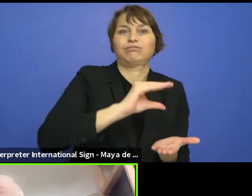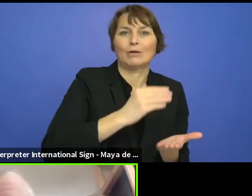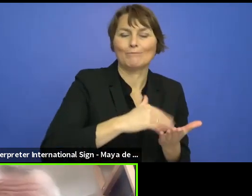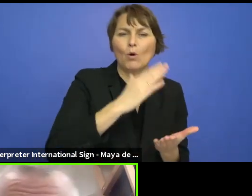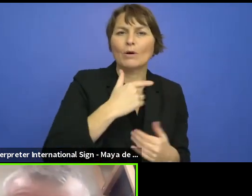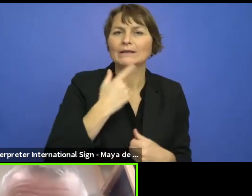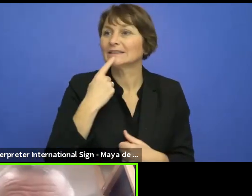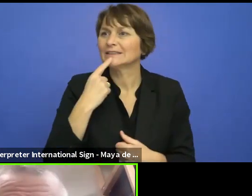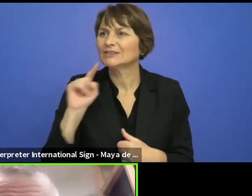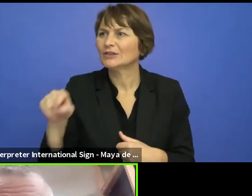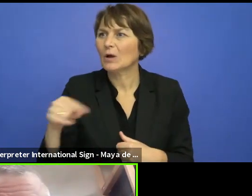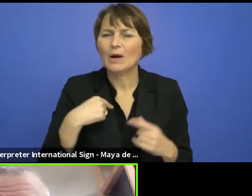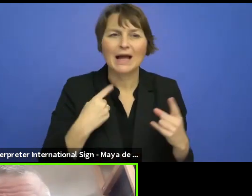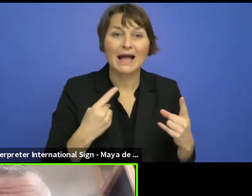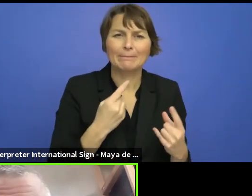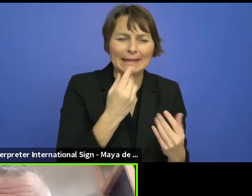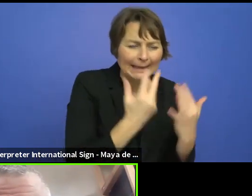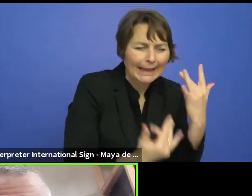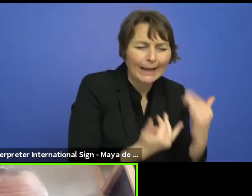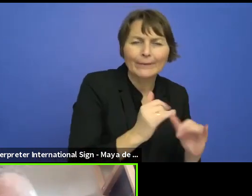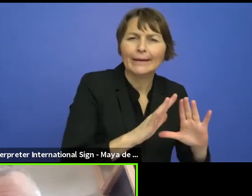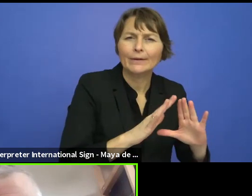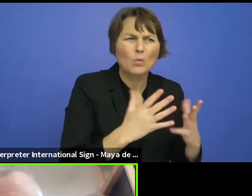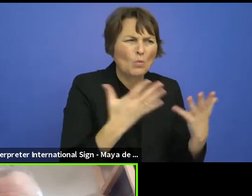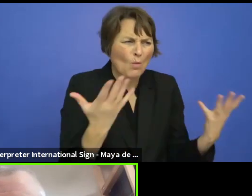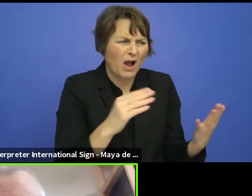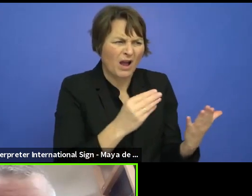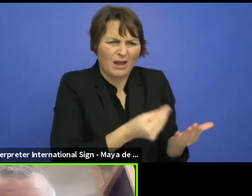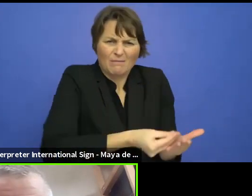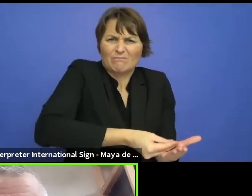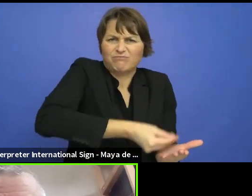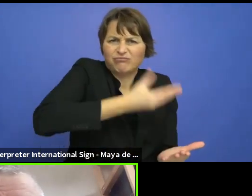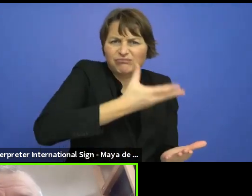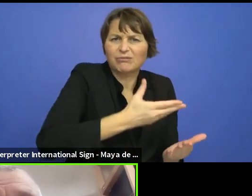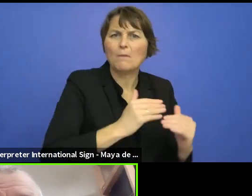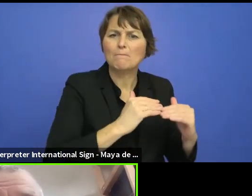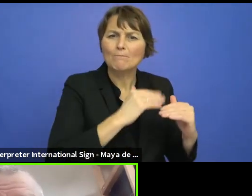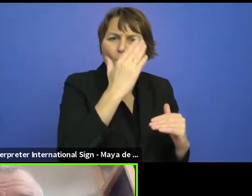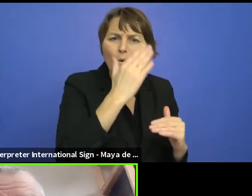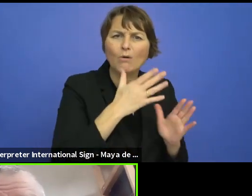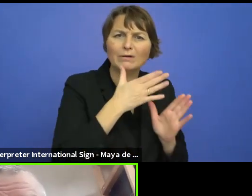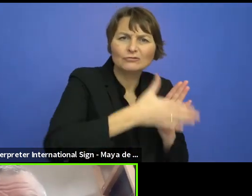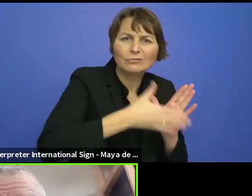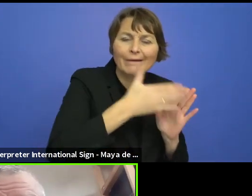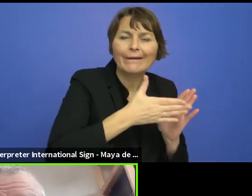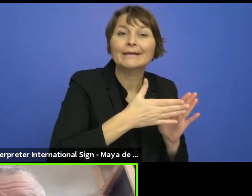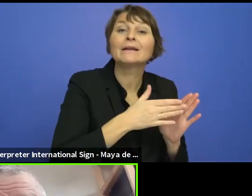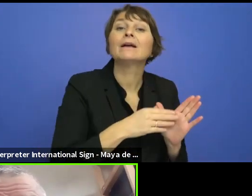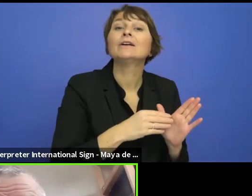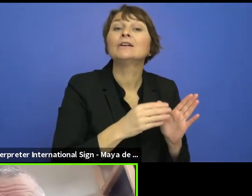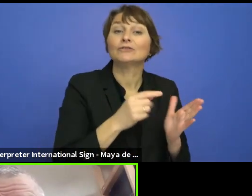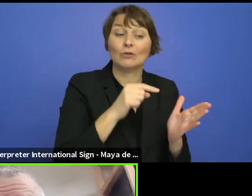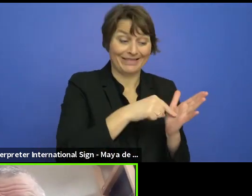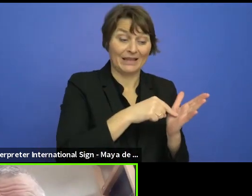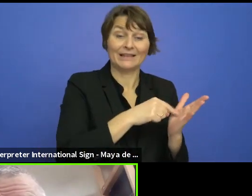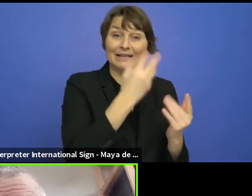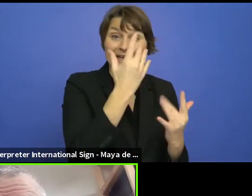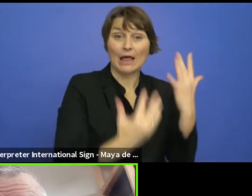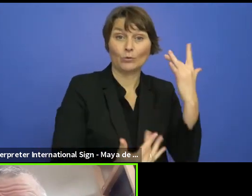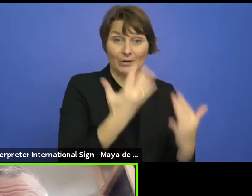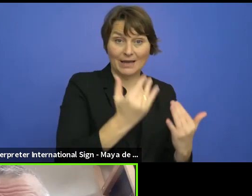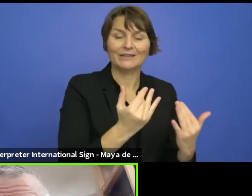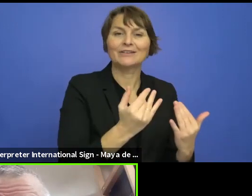it costs more money, why I have to do it this or that way. And then I publish these calculations. So for me,